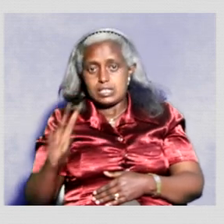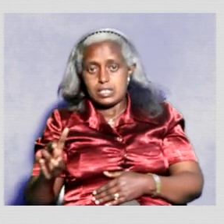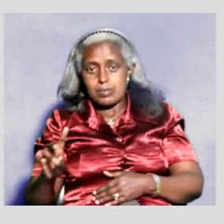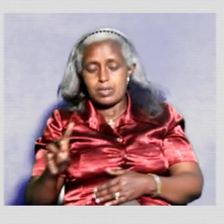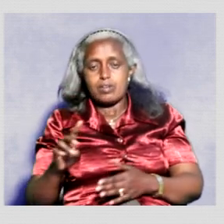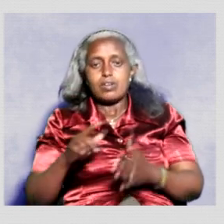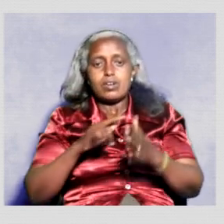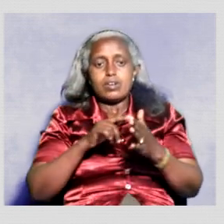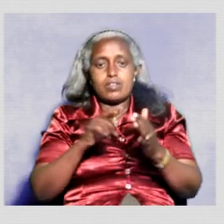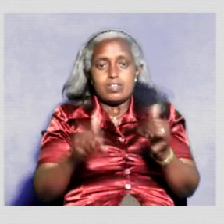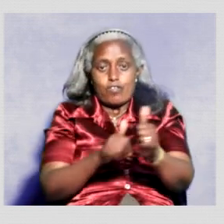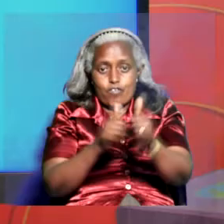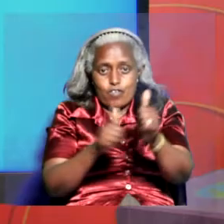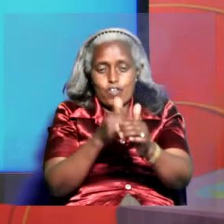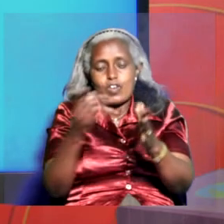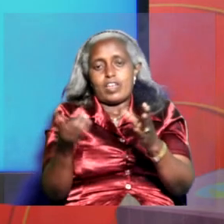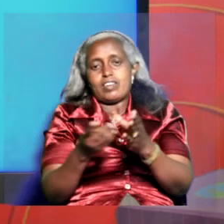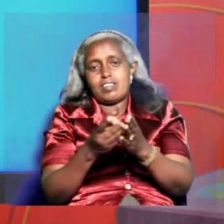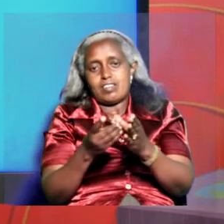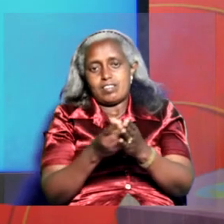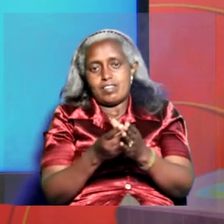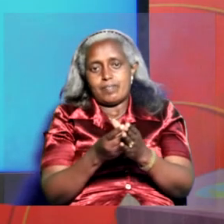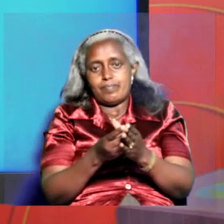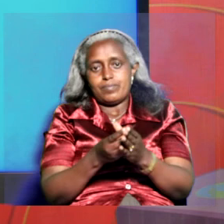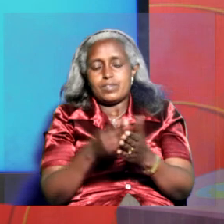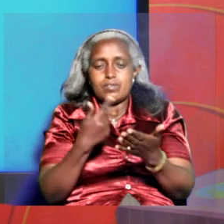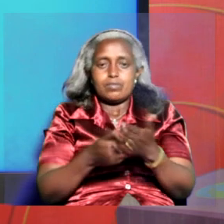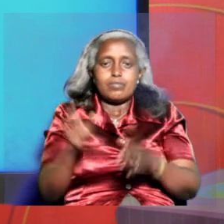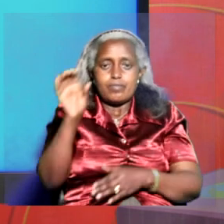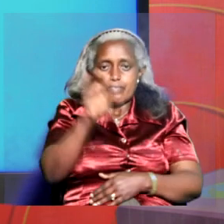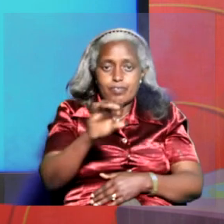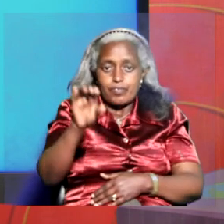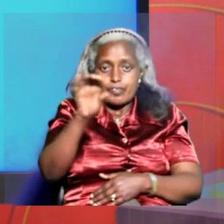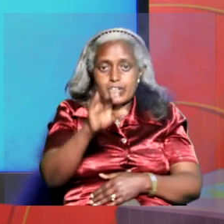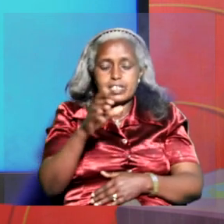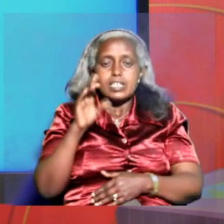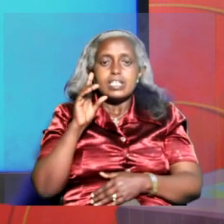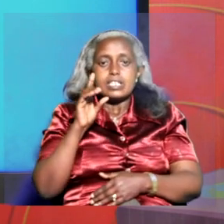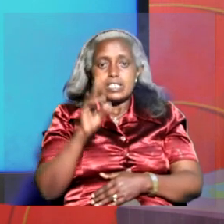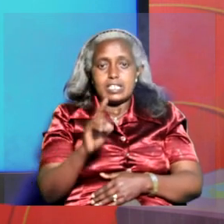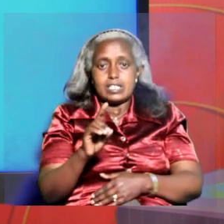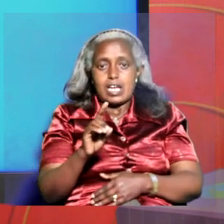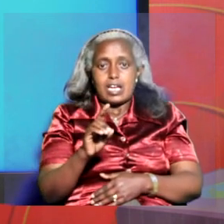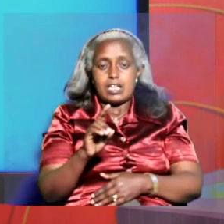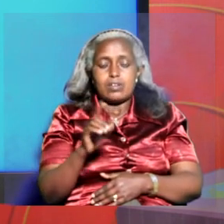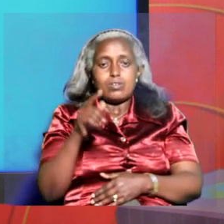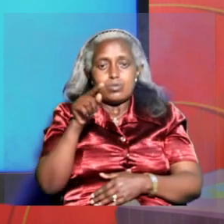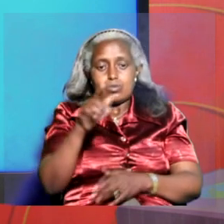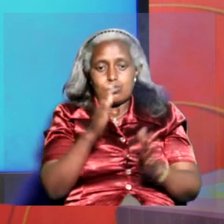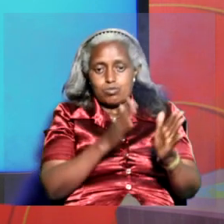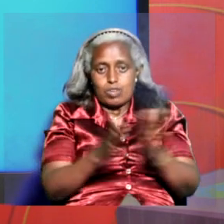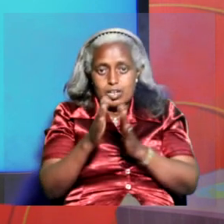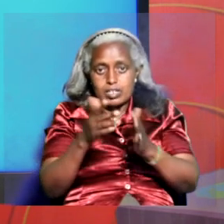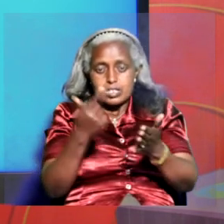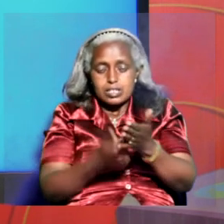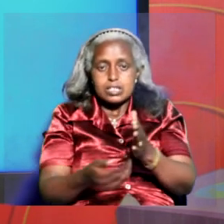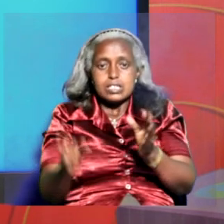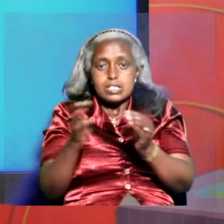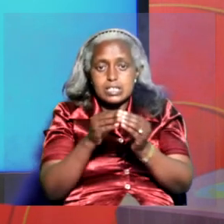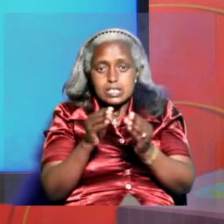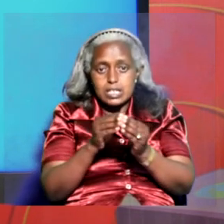the following data. So to find decile, we need to arrange this set